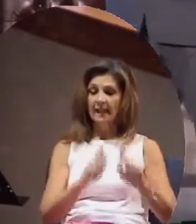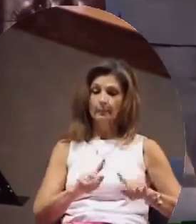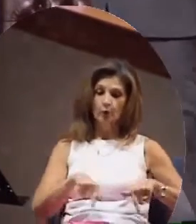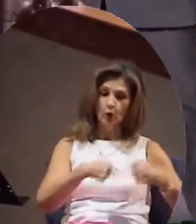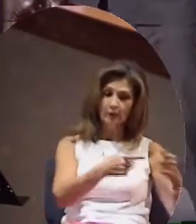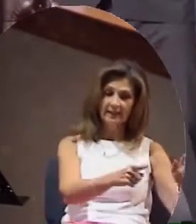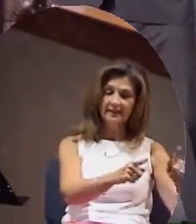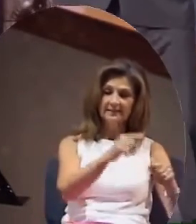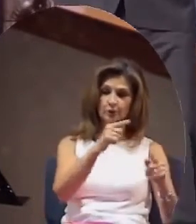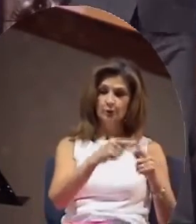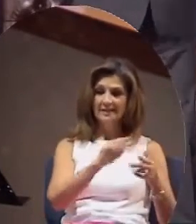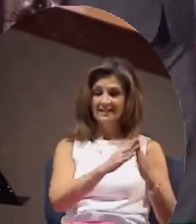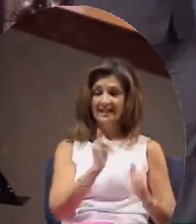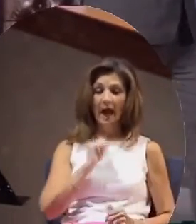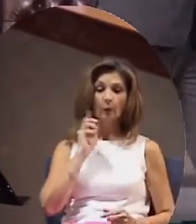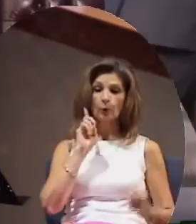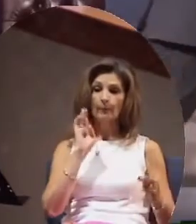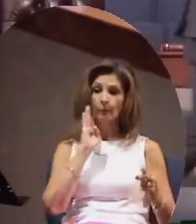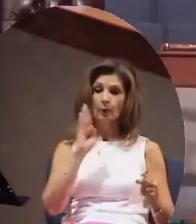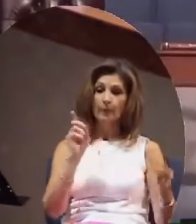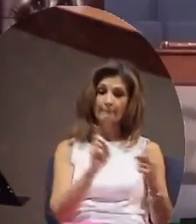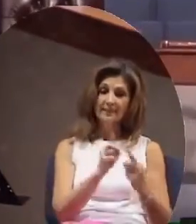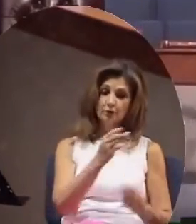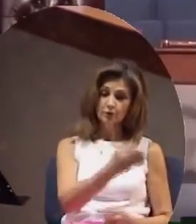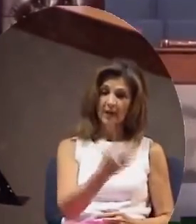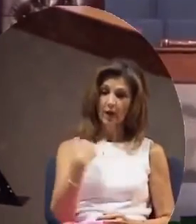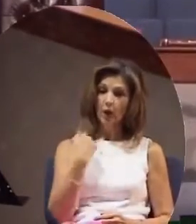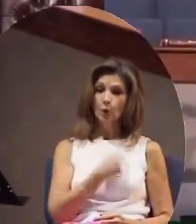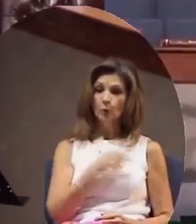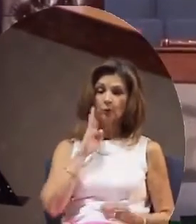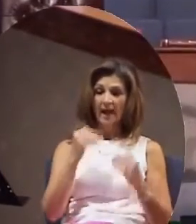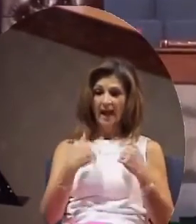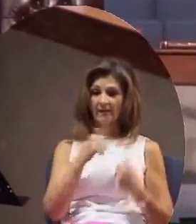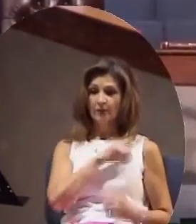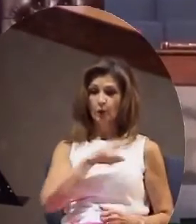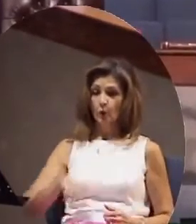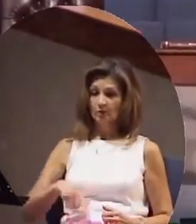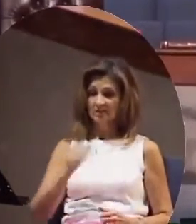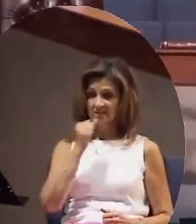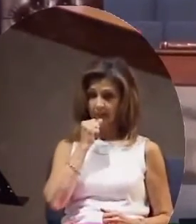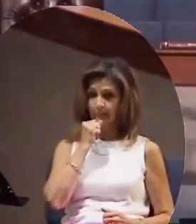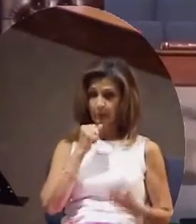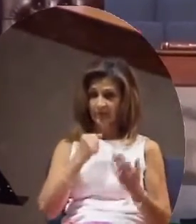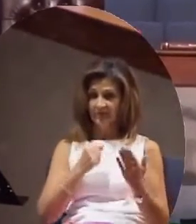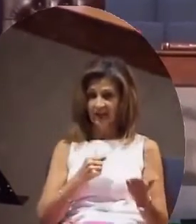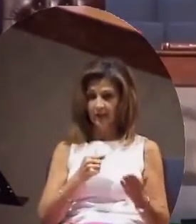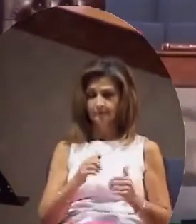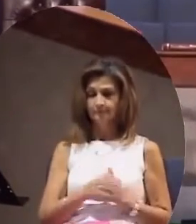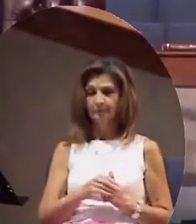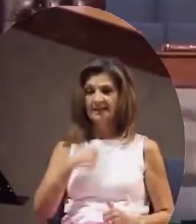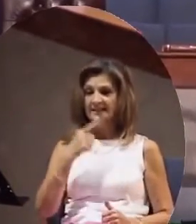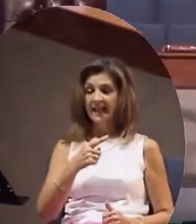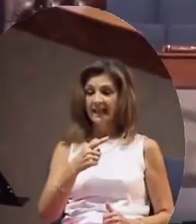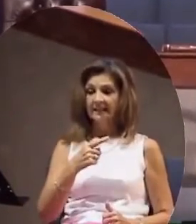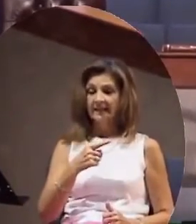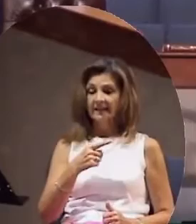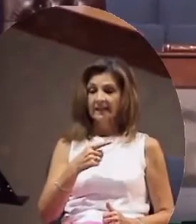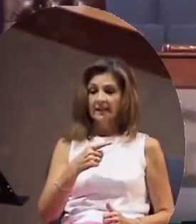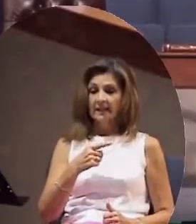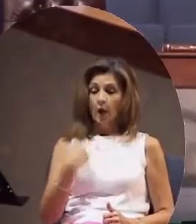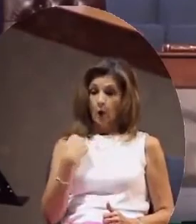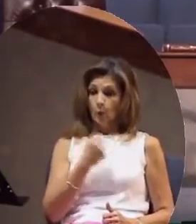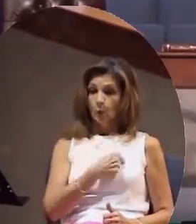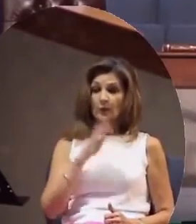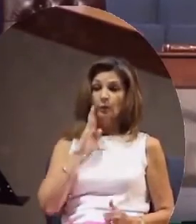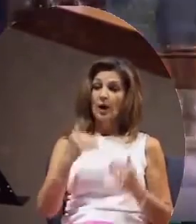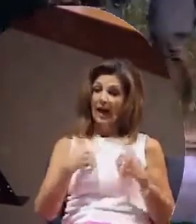city, and I'm going to meet you there, and we're going to have the Lord's Supper. He's saying, don't you agree with me? He's saying, we're